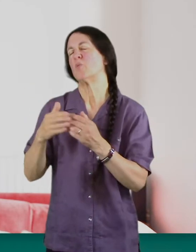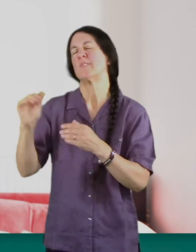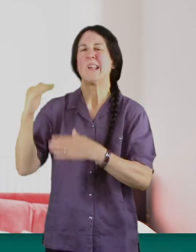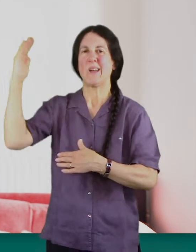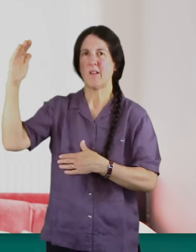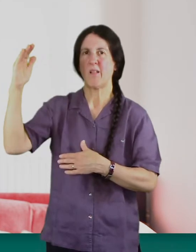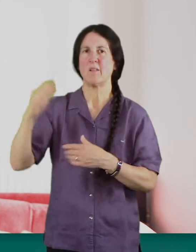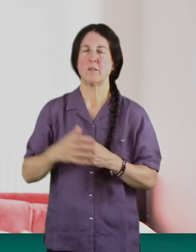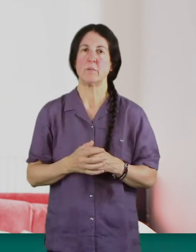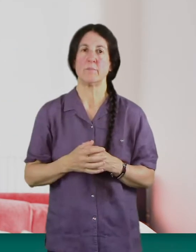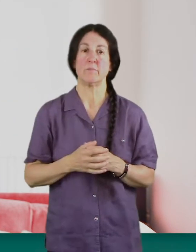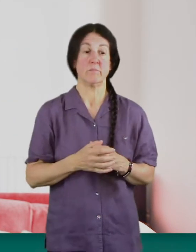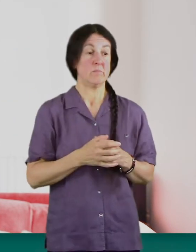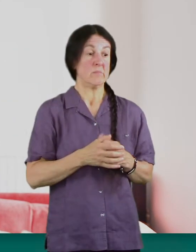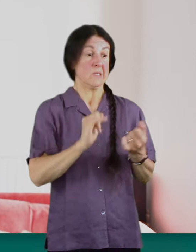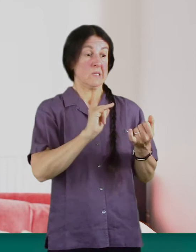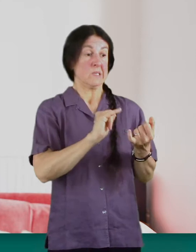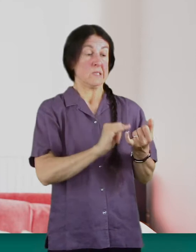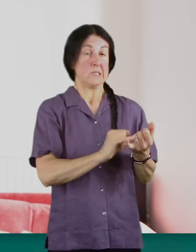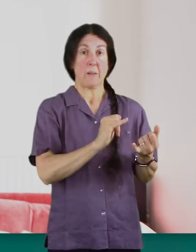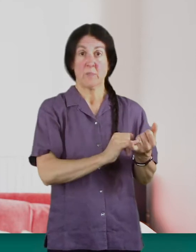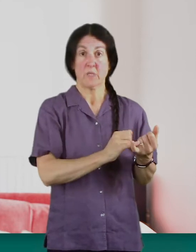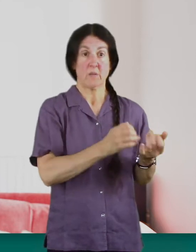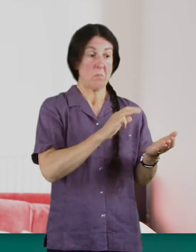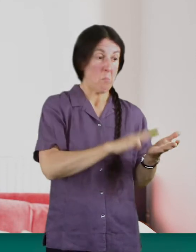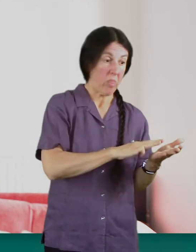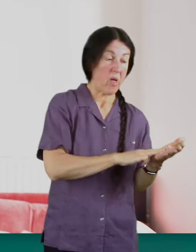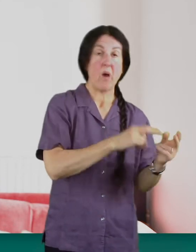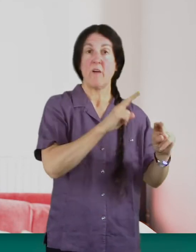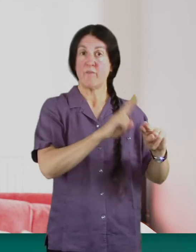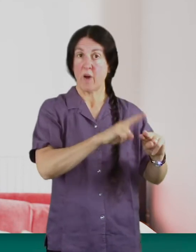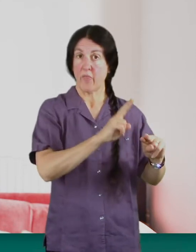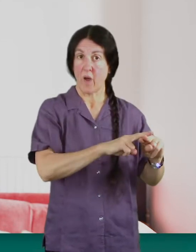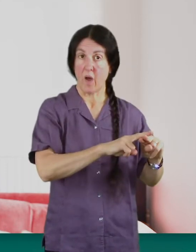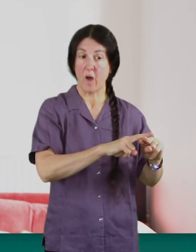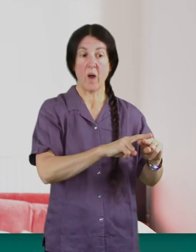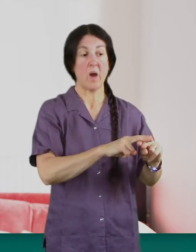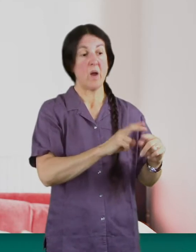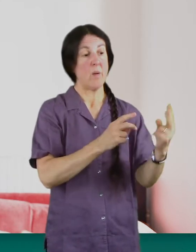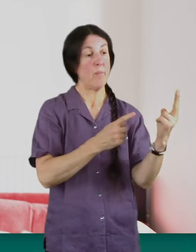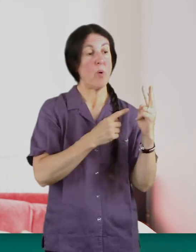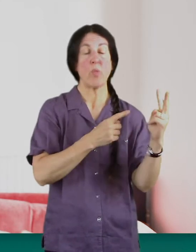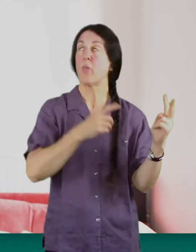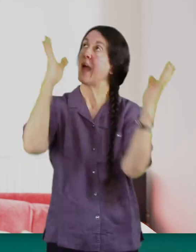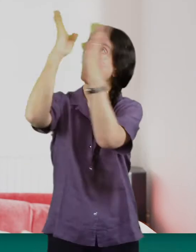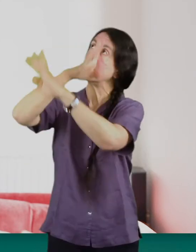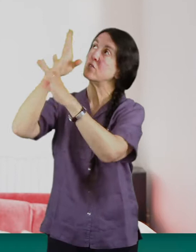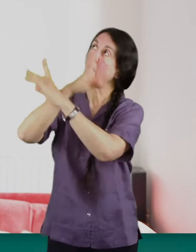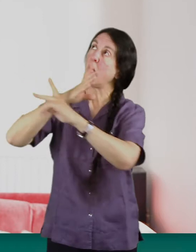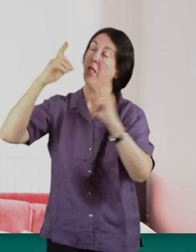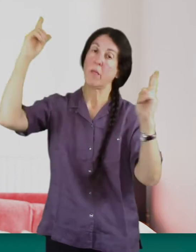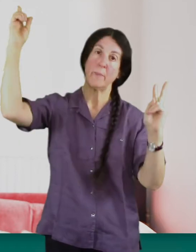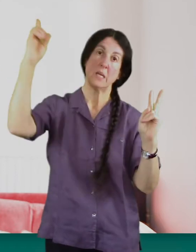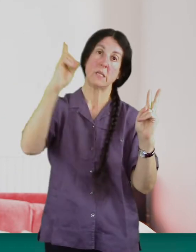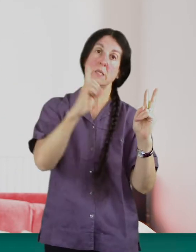Lord had with both Samson's mum and Samson's dad, telling them about the way that Samson would be